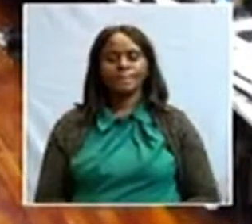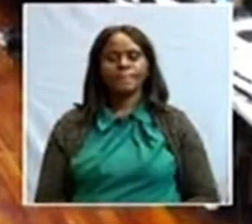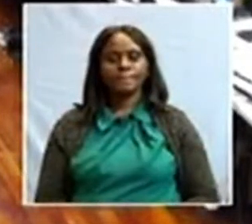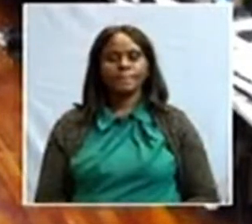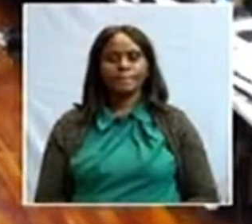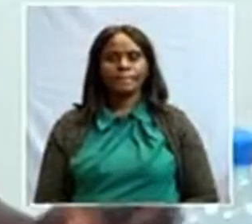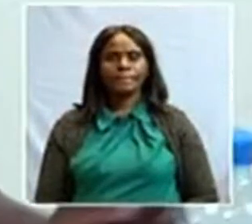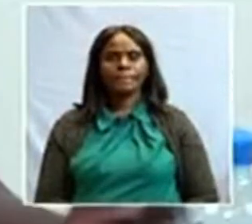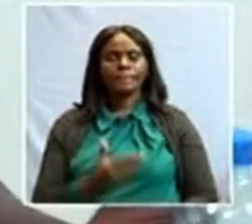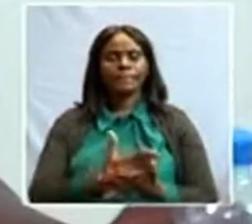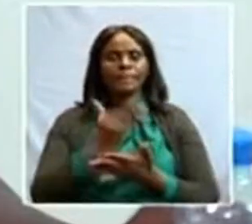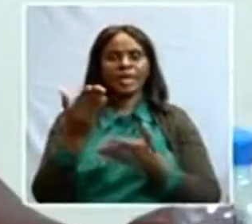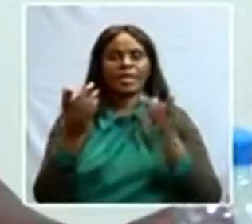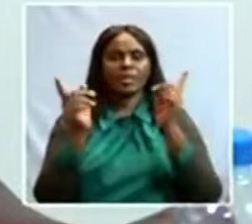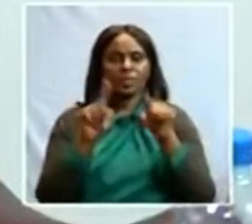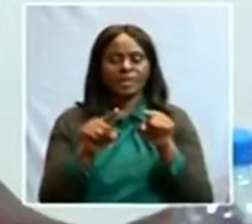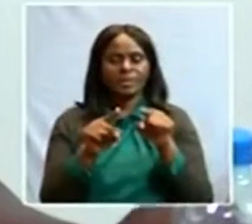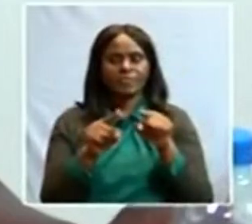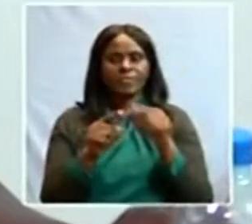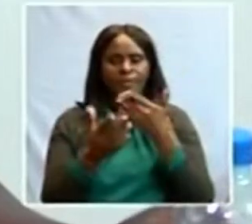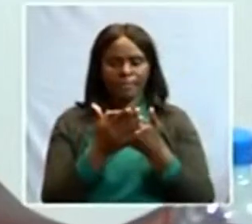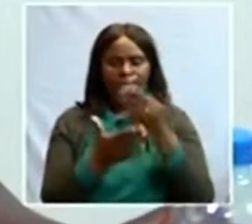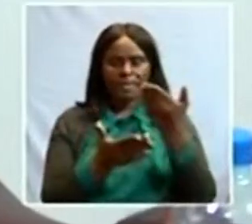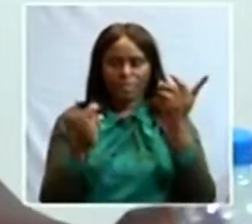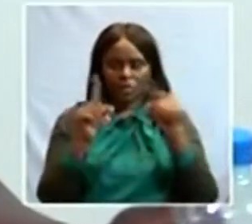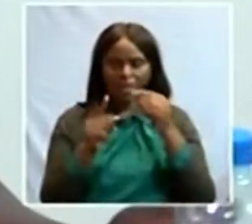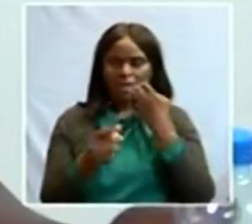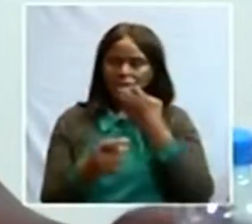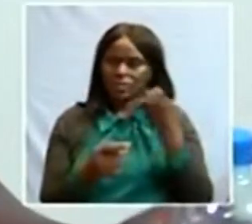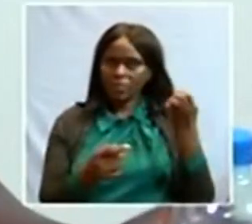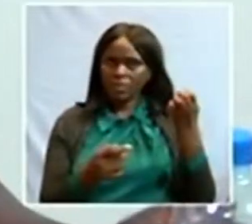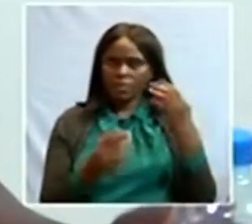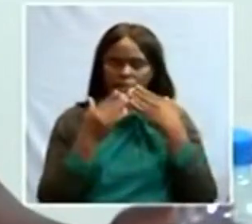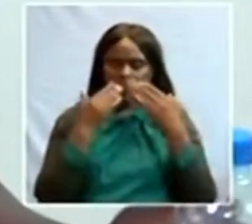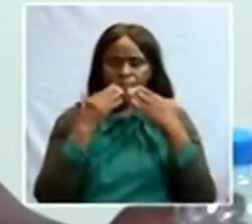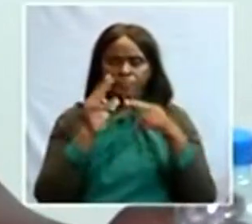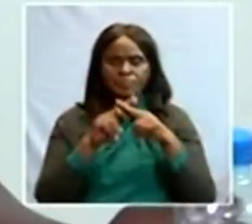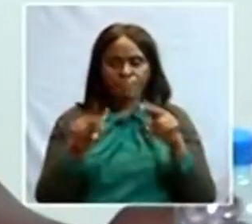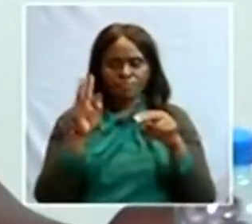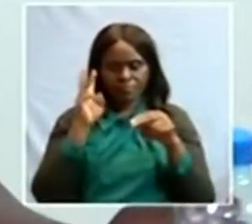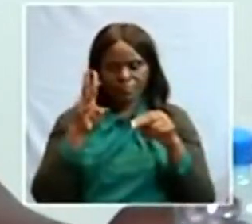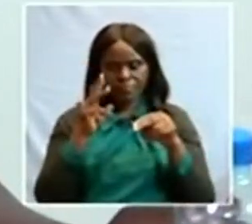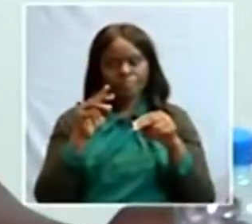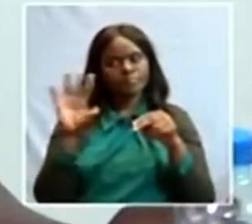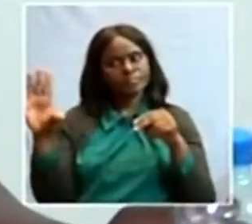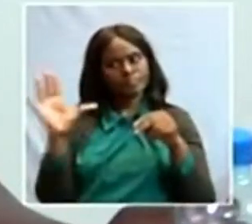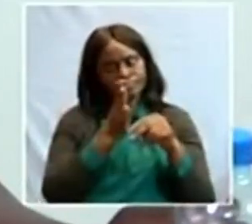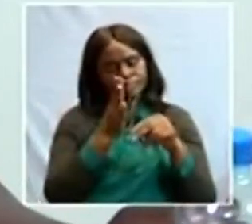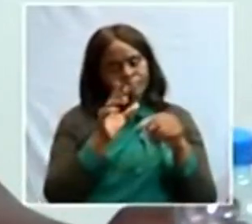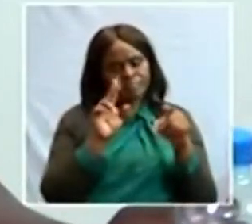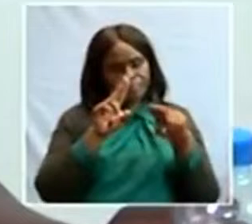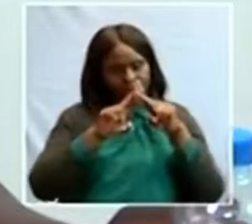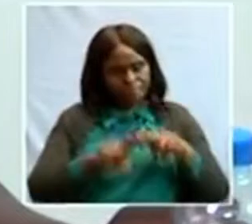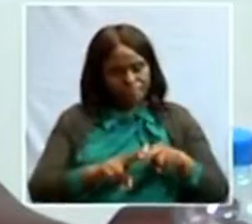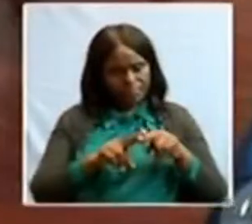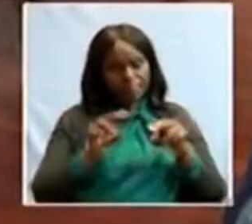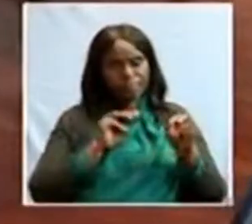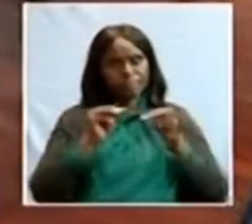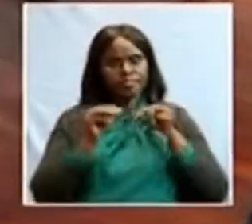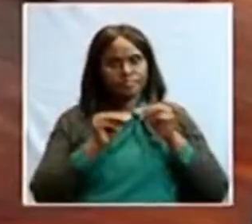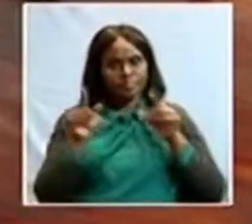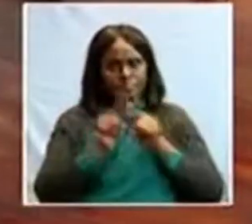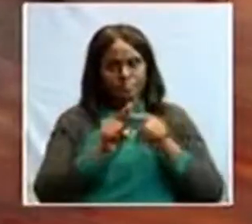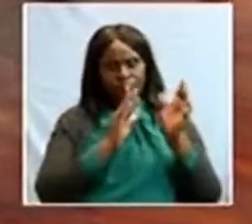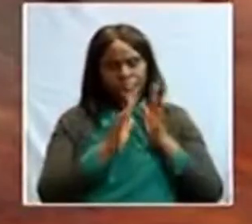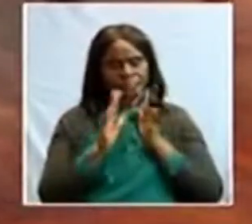So when are you buying this equipment? Thank you, Chair. We'll definitely go back and sit down as management and then